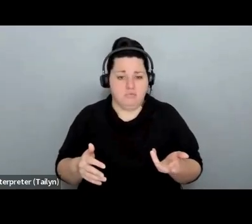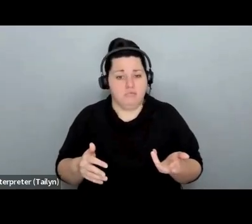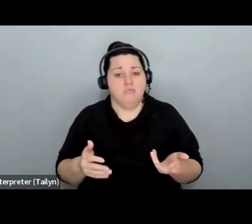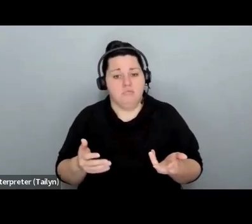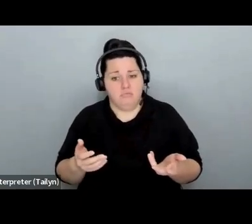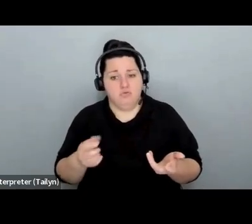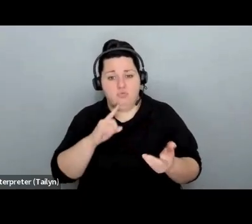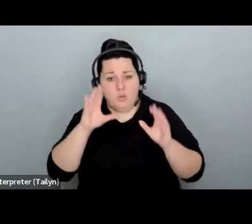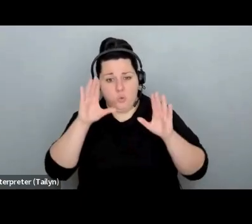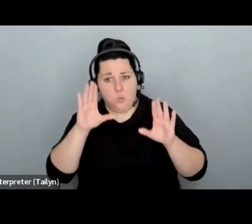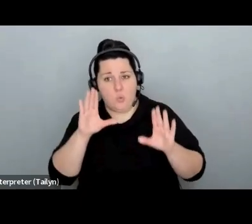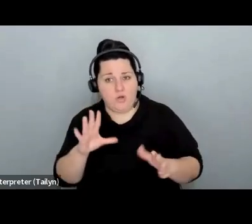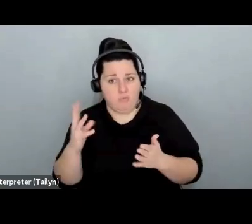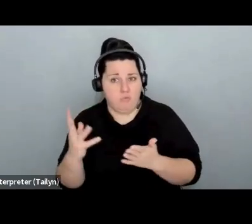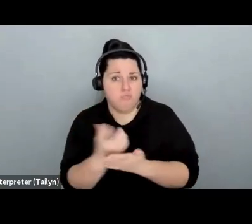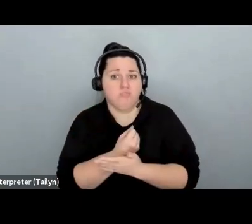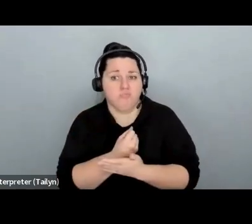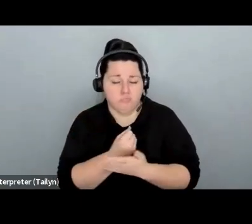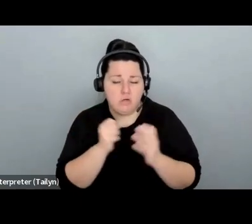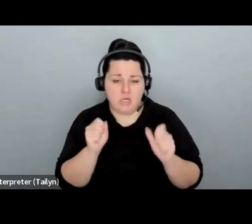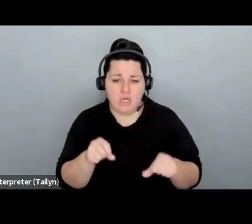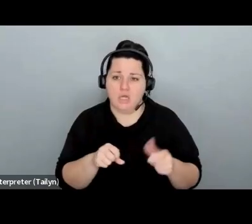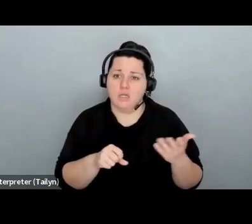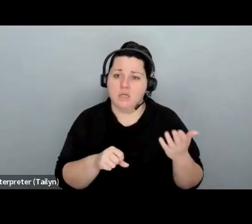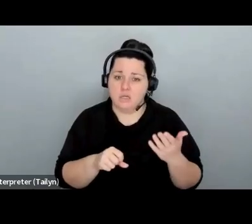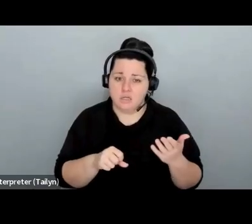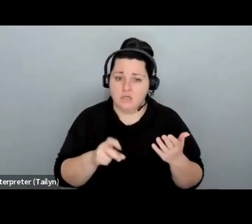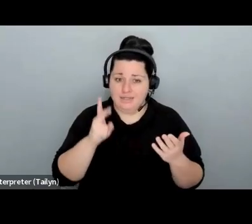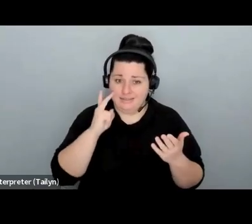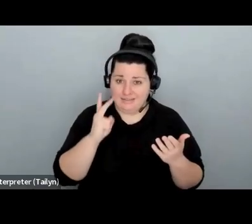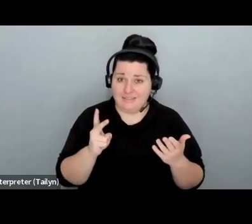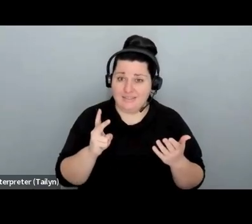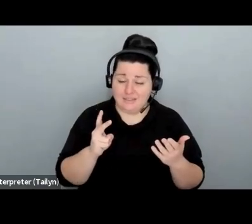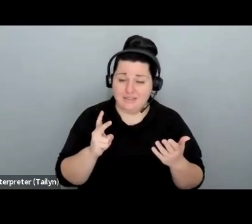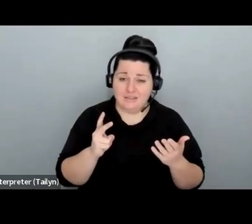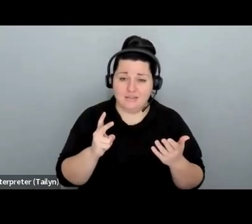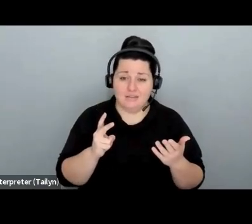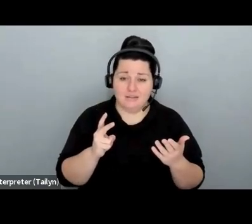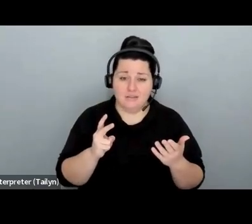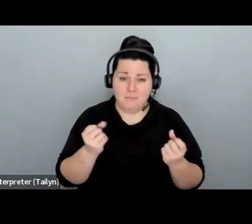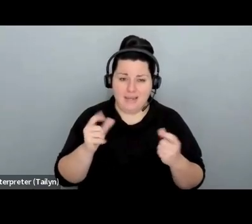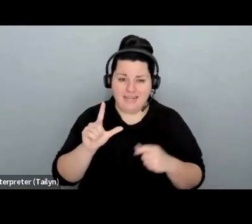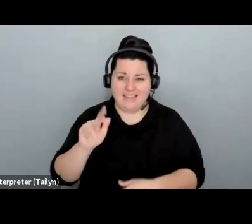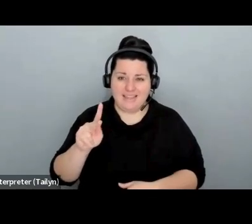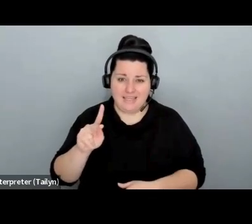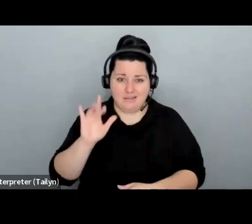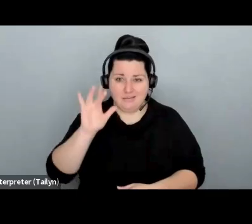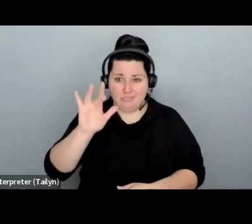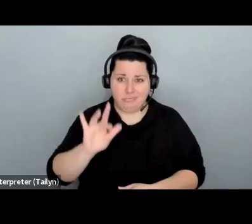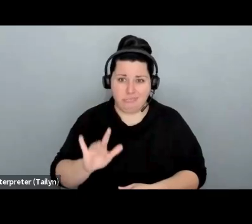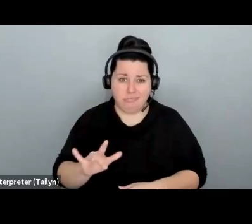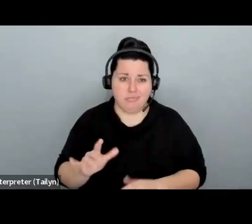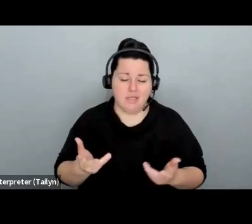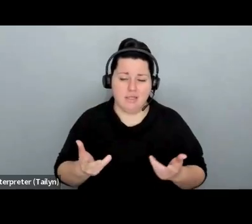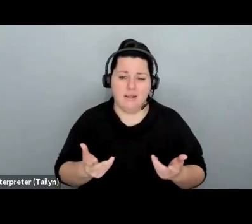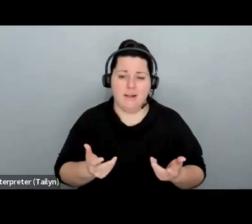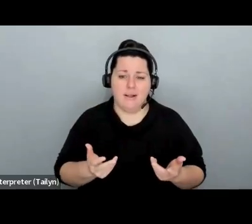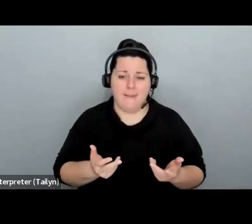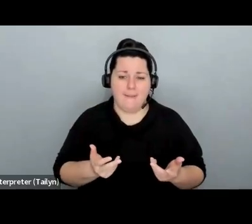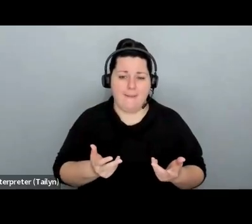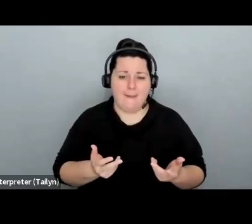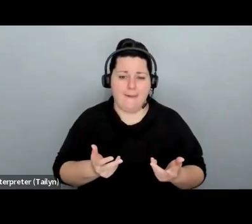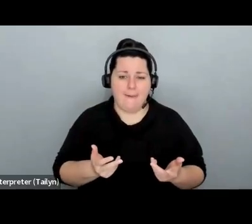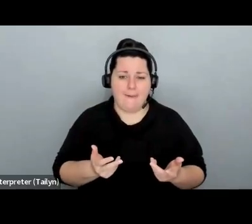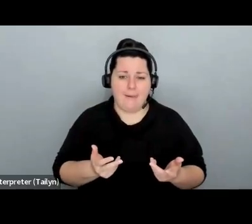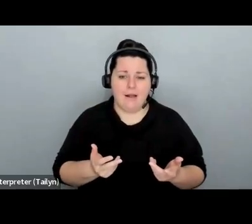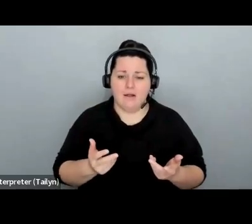a wonderful thing to take advantage of. And I see there were lots of links in the chat that